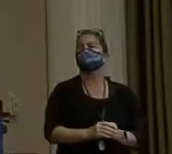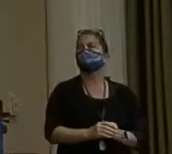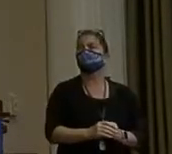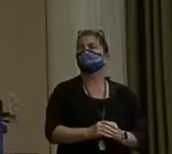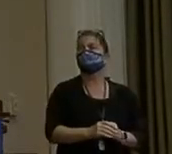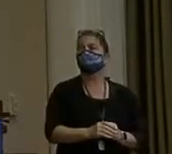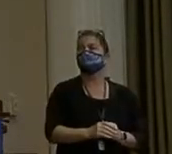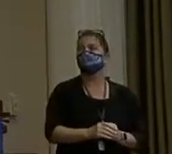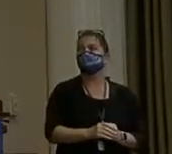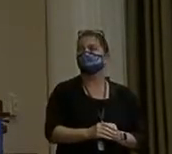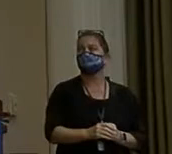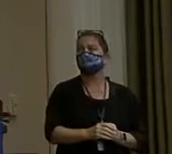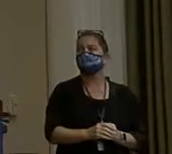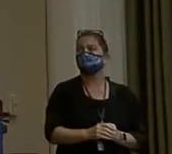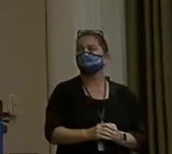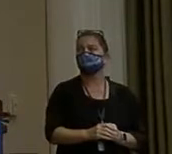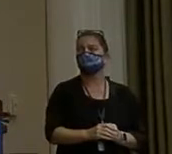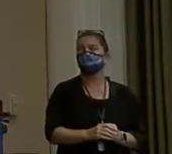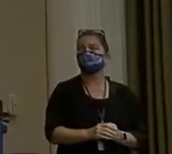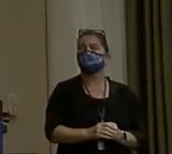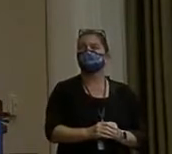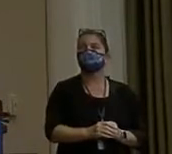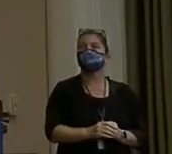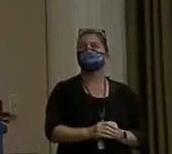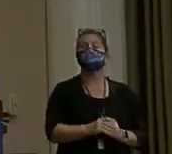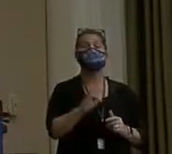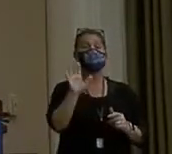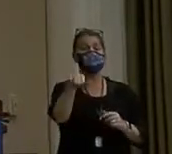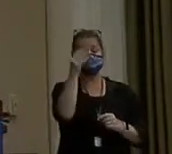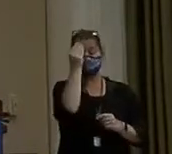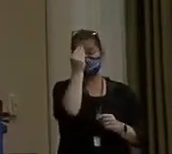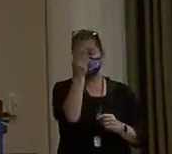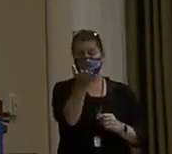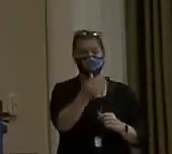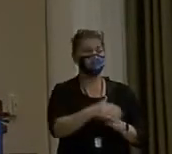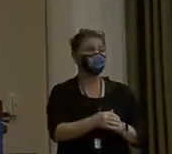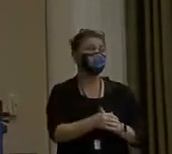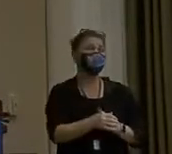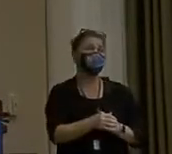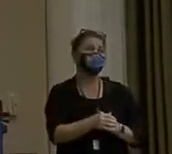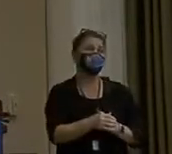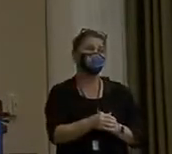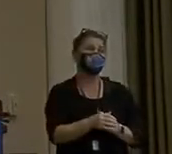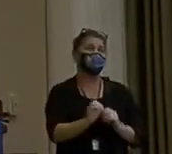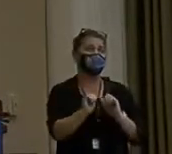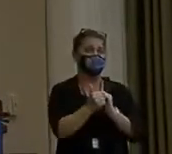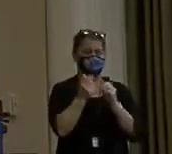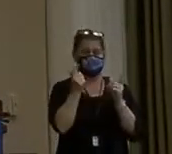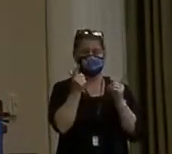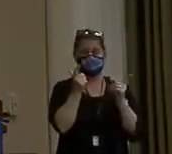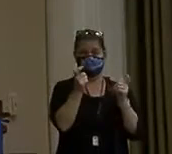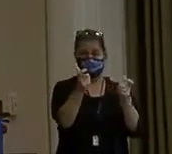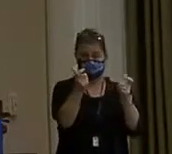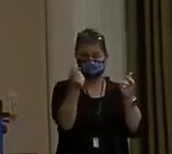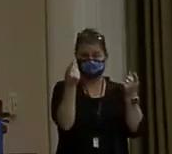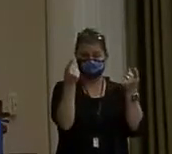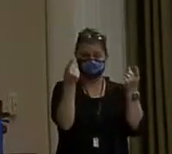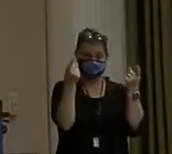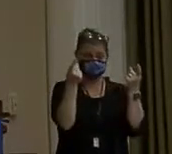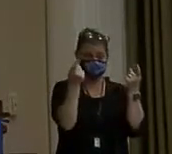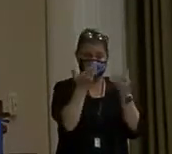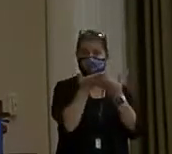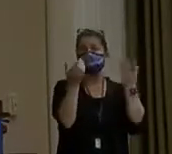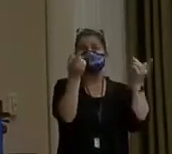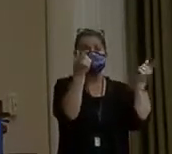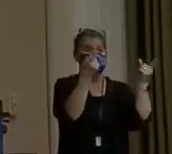I'm not going as fast as I'm talking. Just to give you a sense of how fast this actually came to